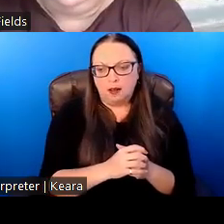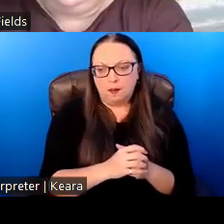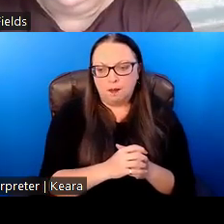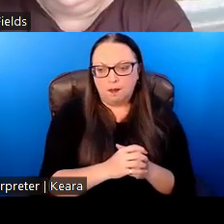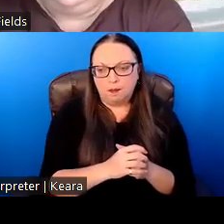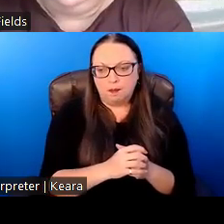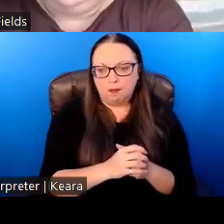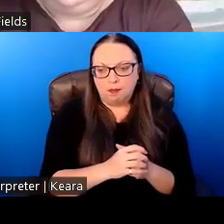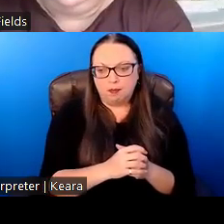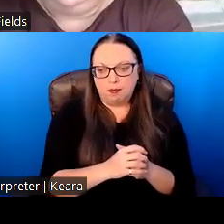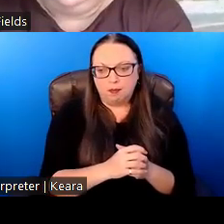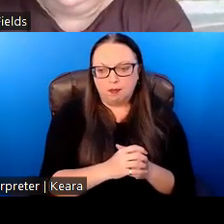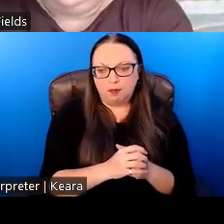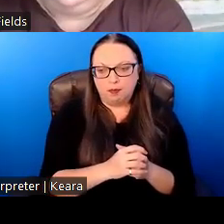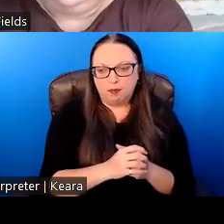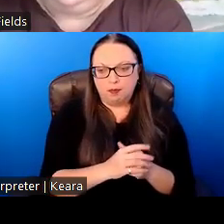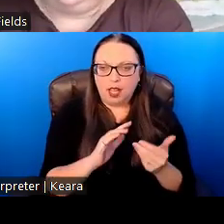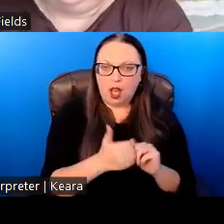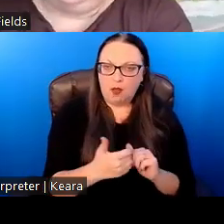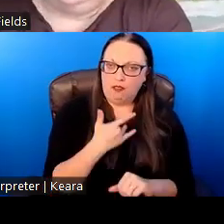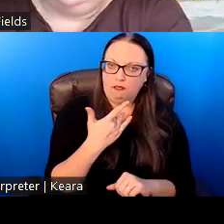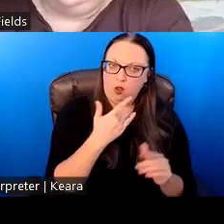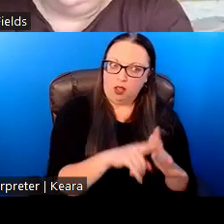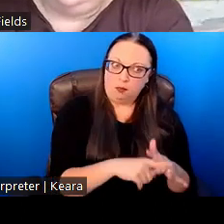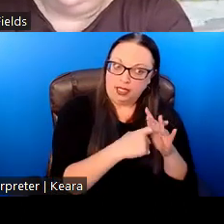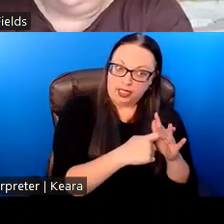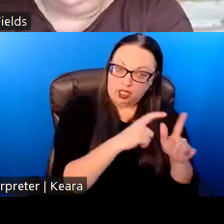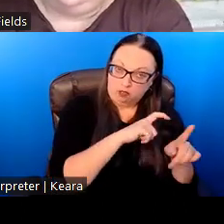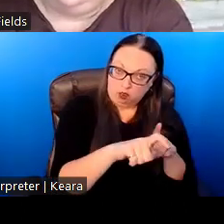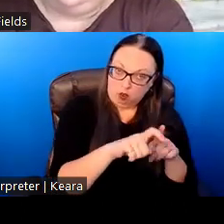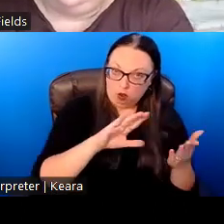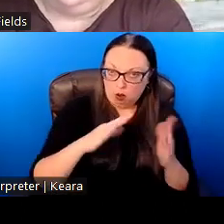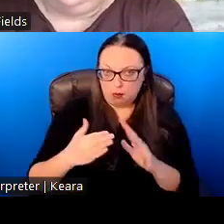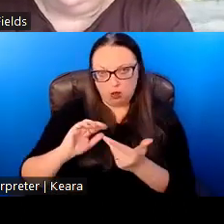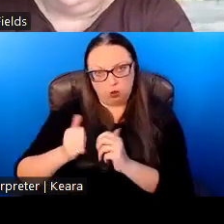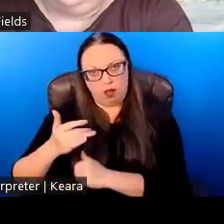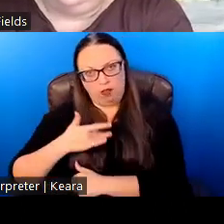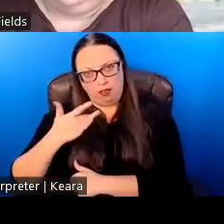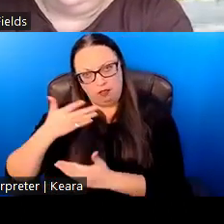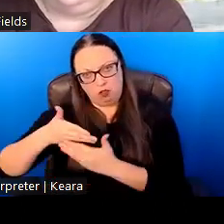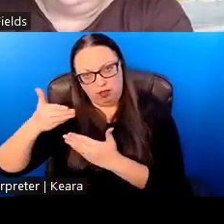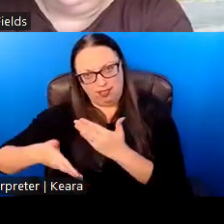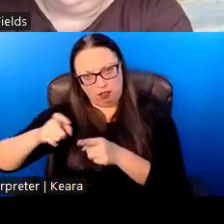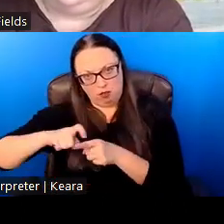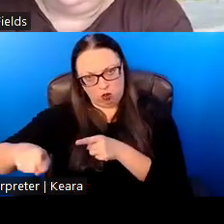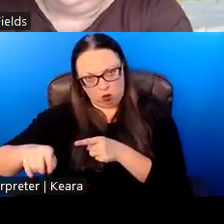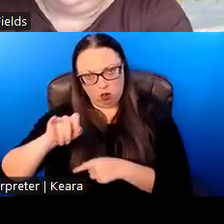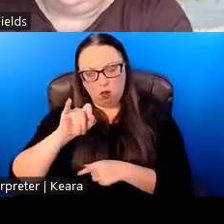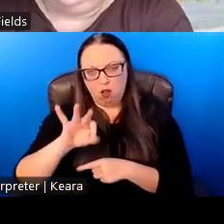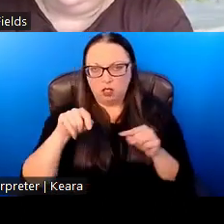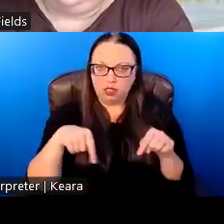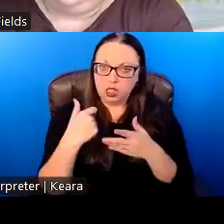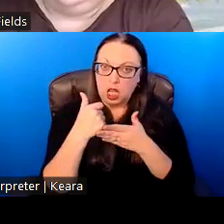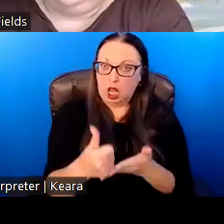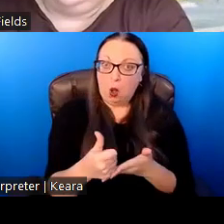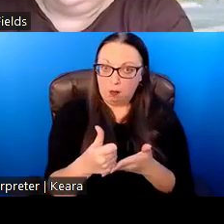how they were feeling at the beginning of the call, how they were feeling at the end of the call, and if this truly helped